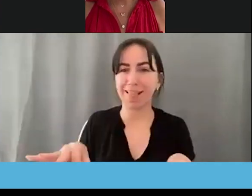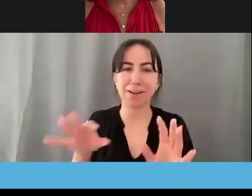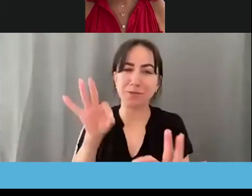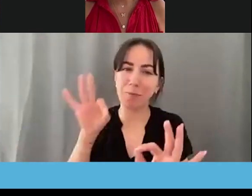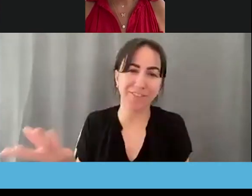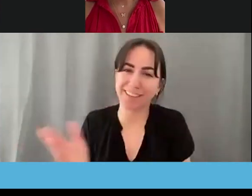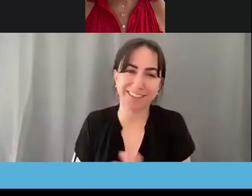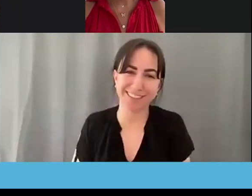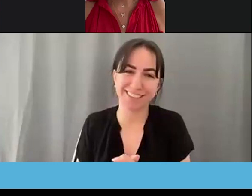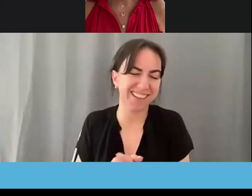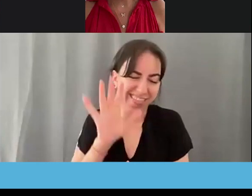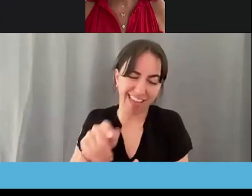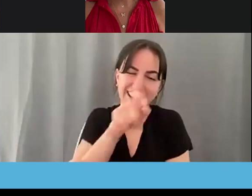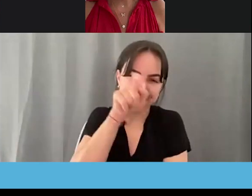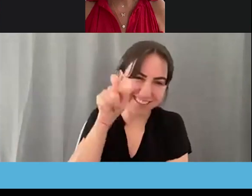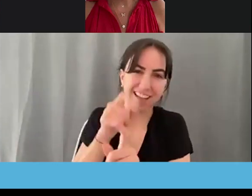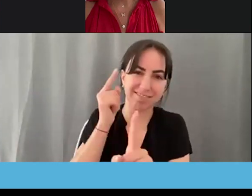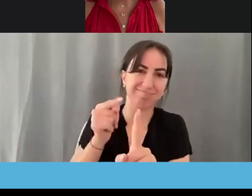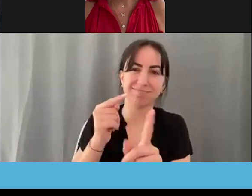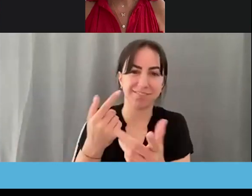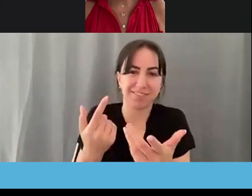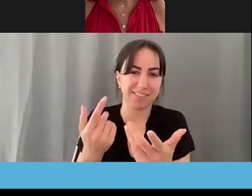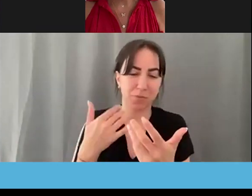perfect. It's exactly what I would have said.